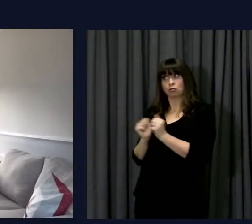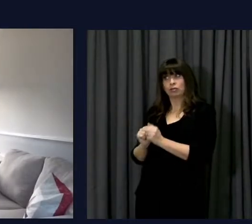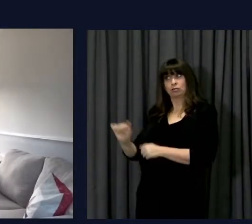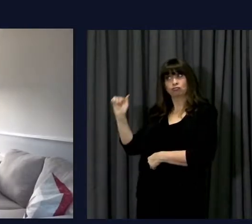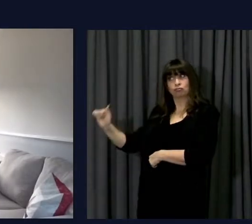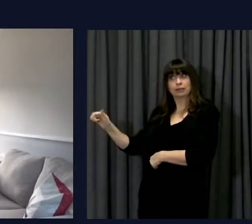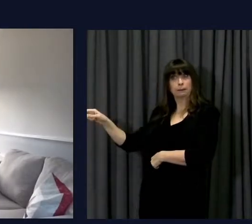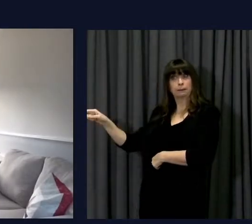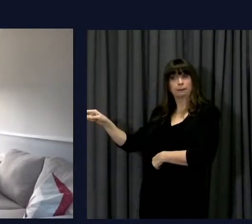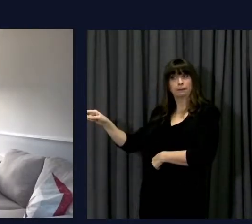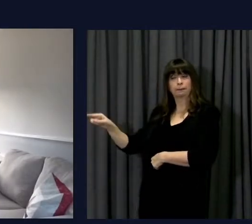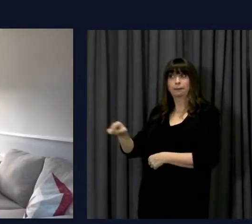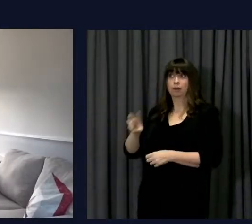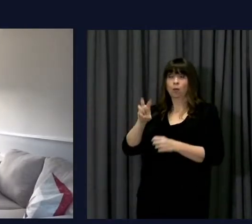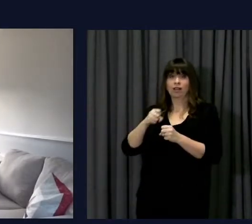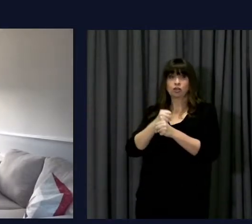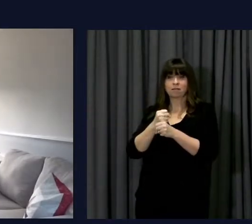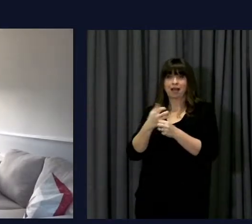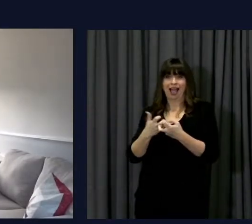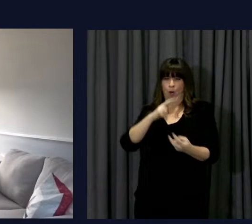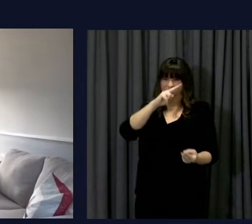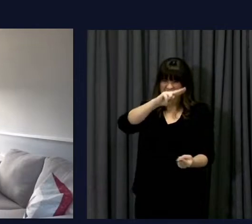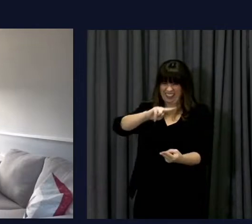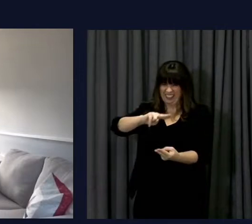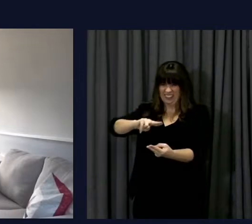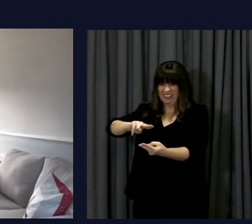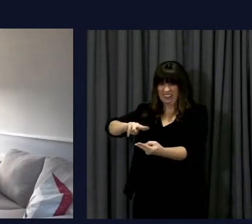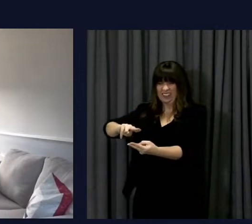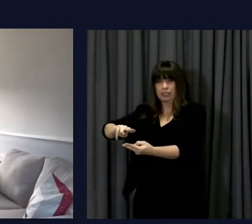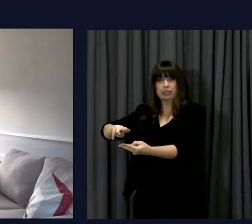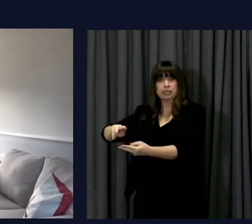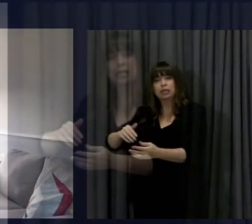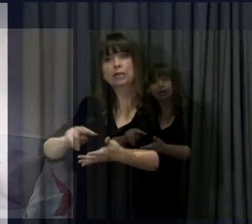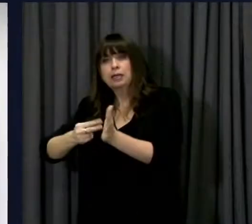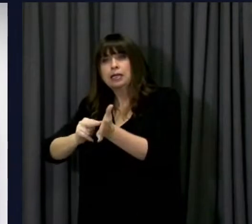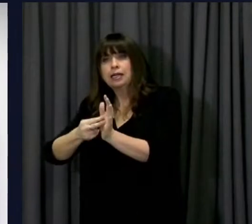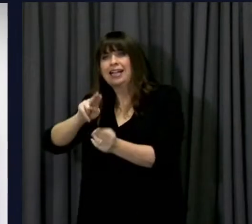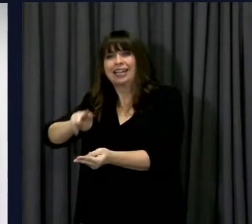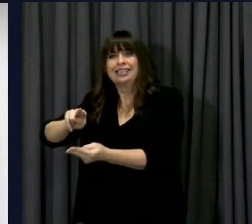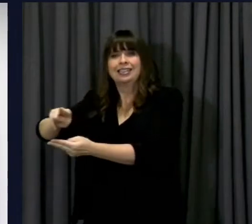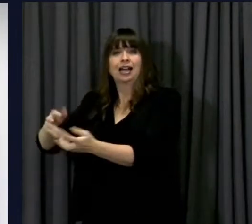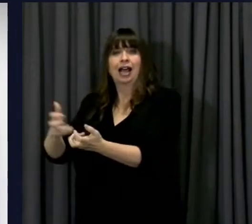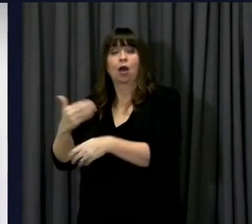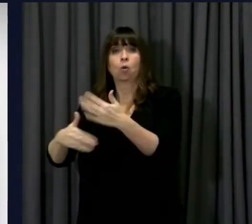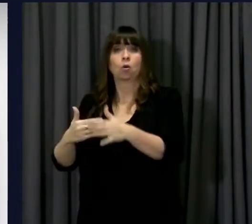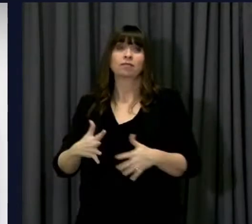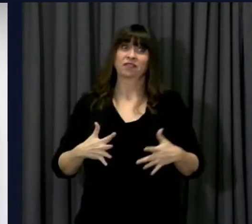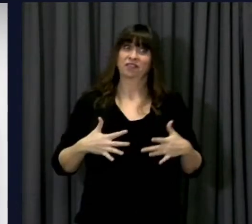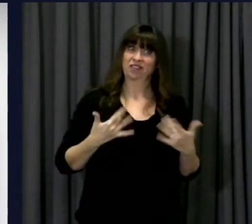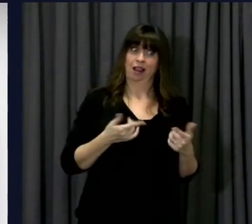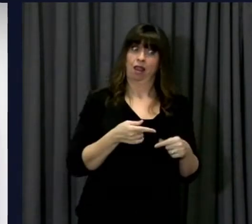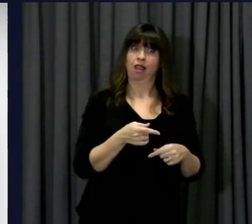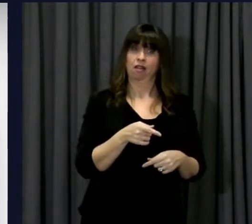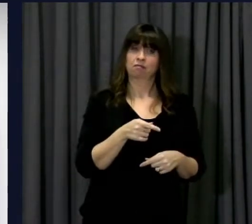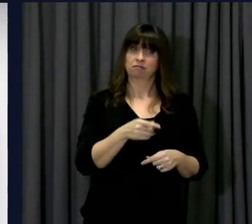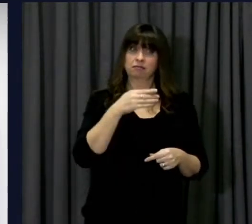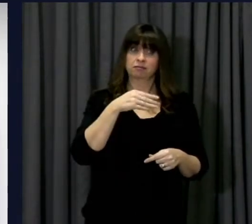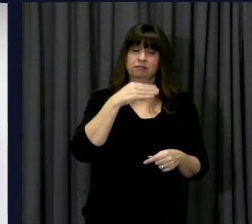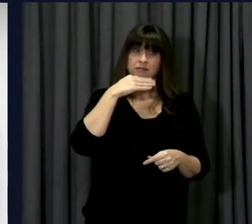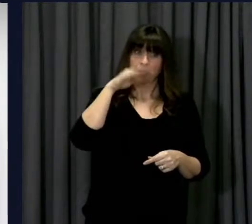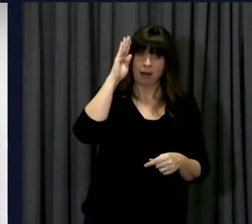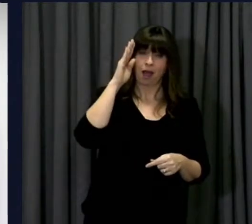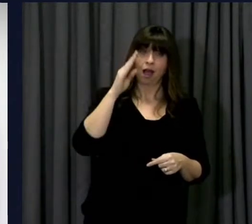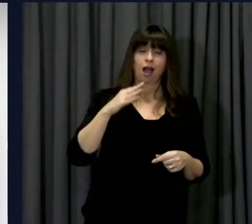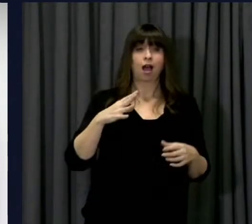Government considered any plans on how to keep control of the virus in later months? I'm optimistic that people will be able to have a holiday